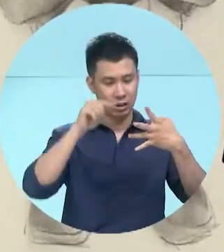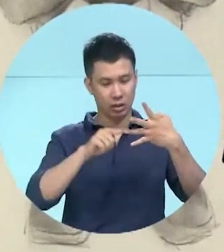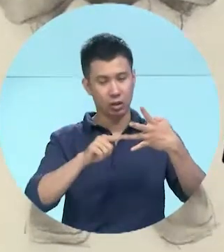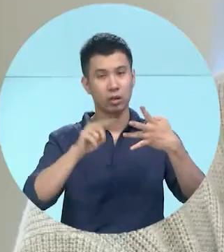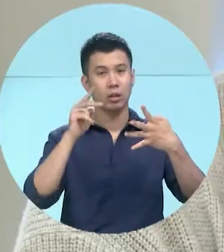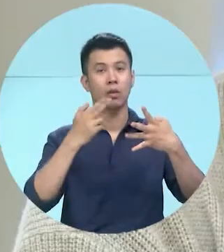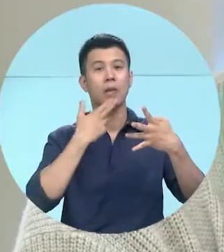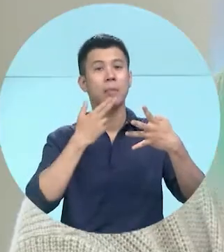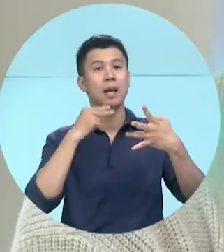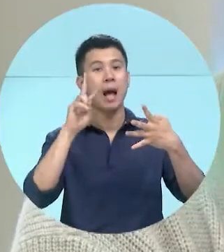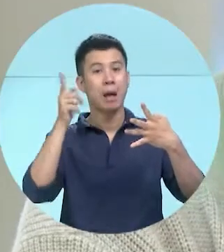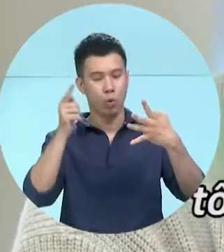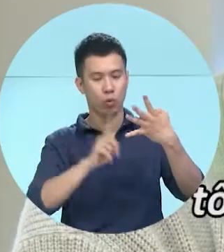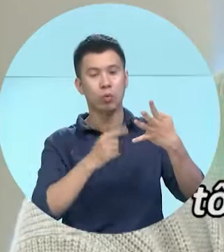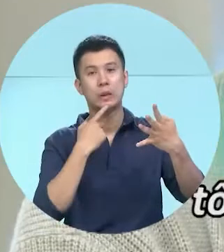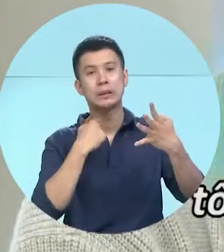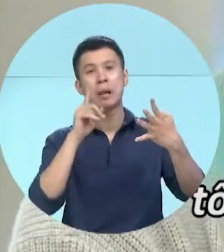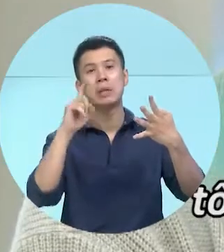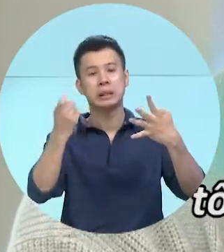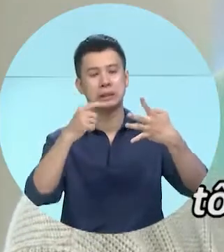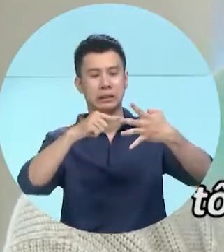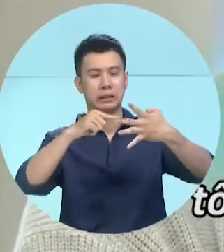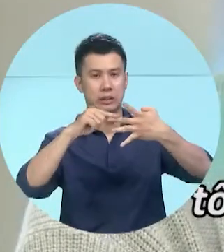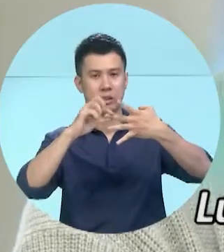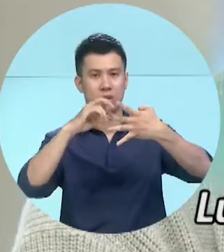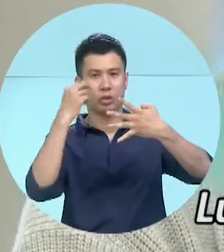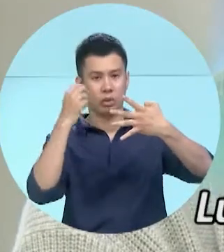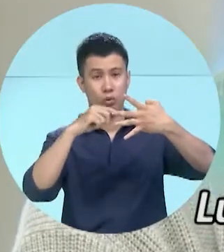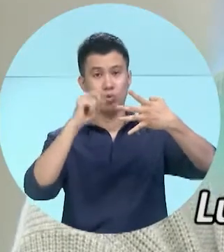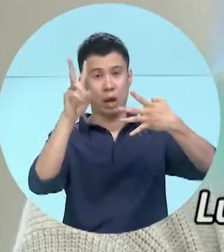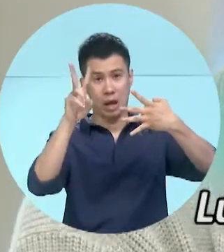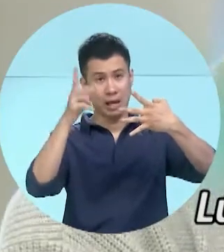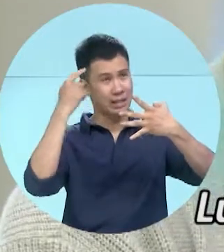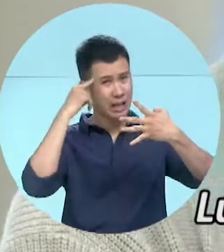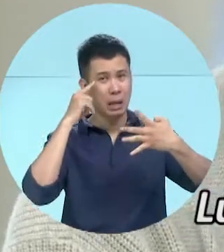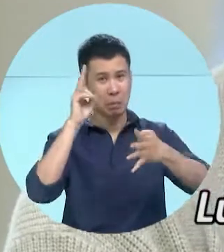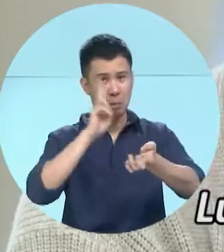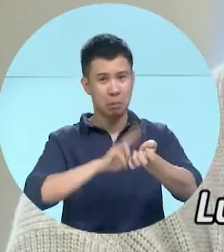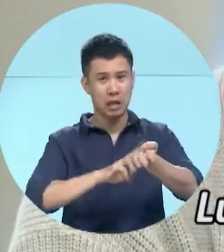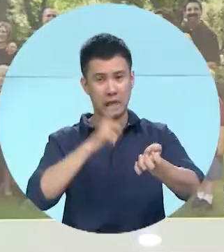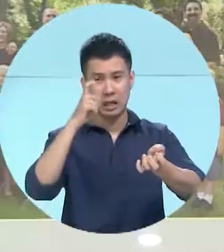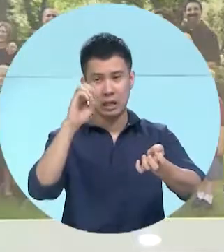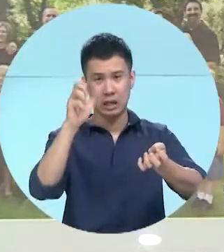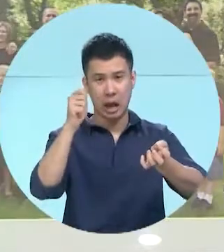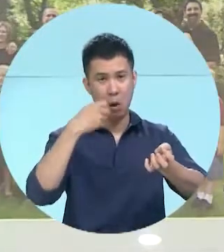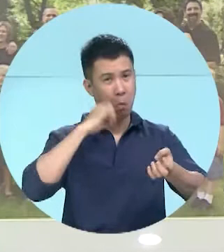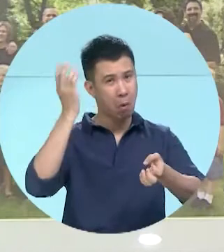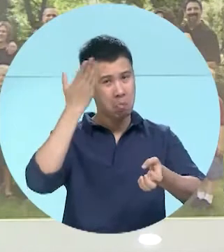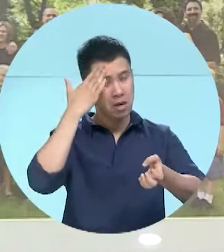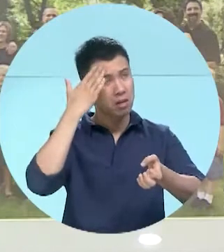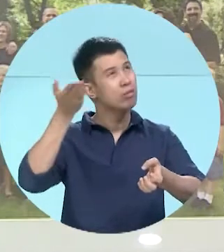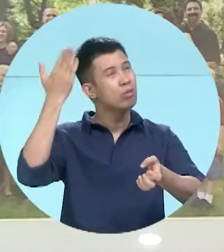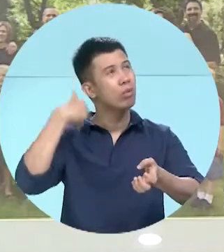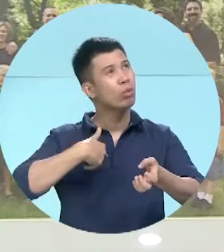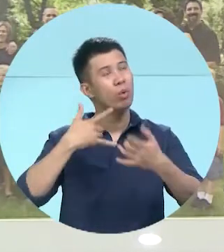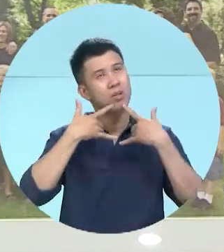one who's 19. So when I was pregnant with him, I didn't know that he had Down syndrome. It wasn't until I was young, I was 25 years old, and I